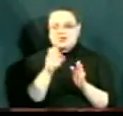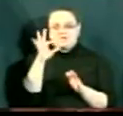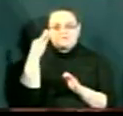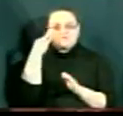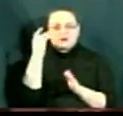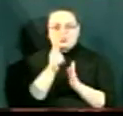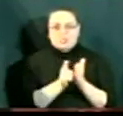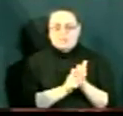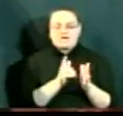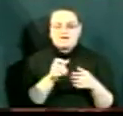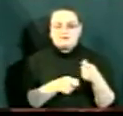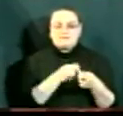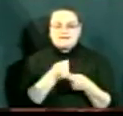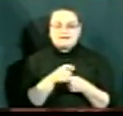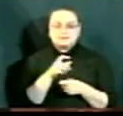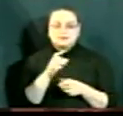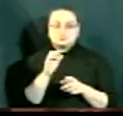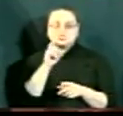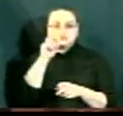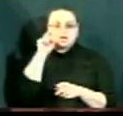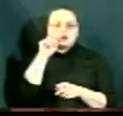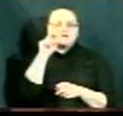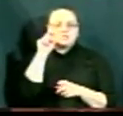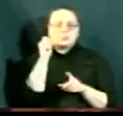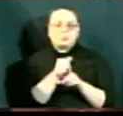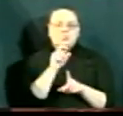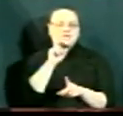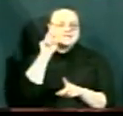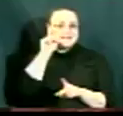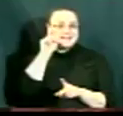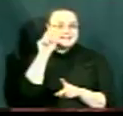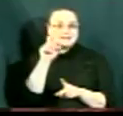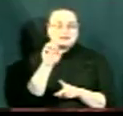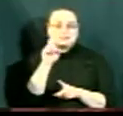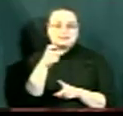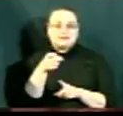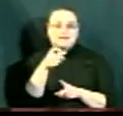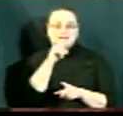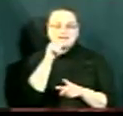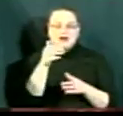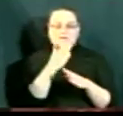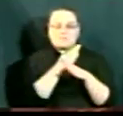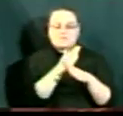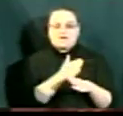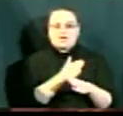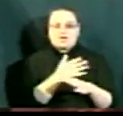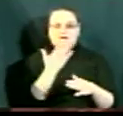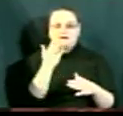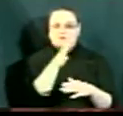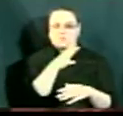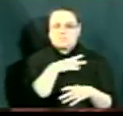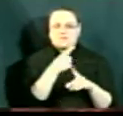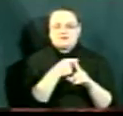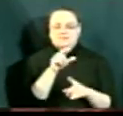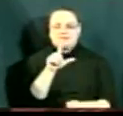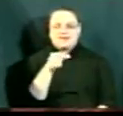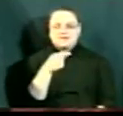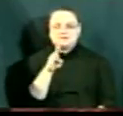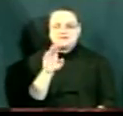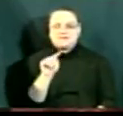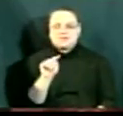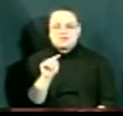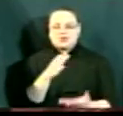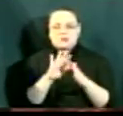and replacing gender and sexual orientation with sex does not preserve adequate protections for women and the LGBT community.